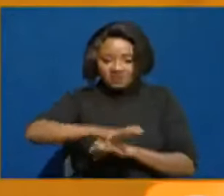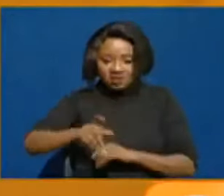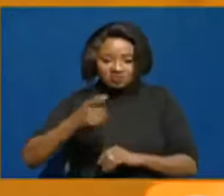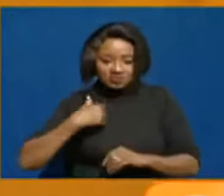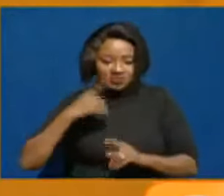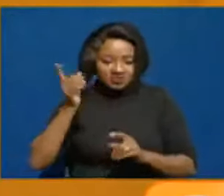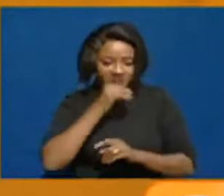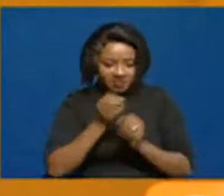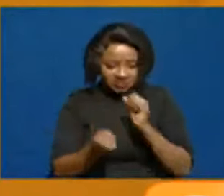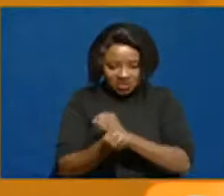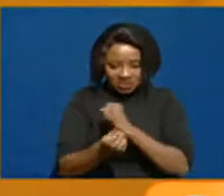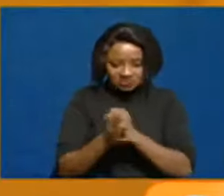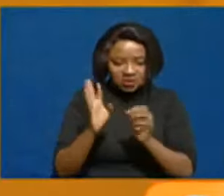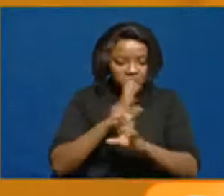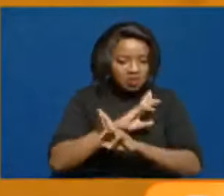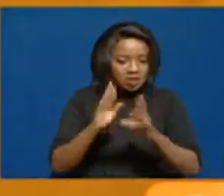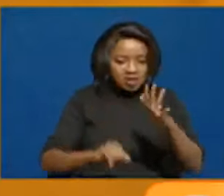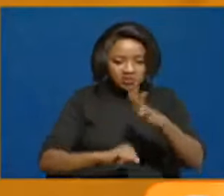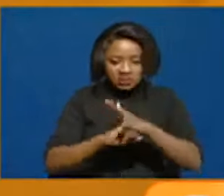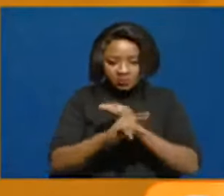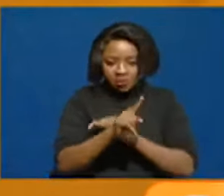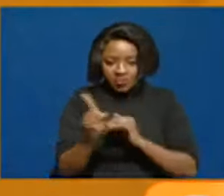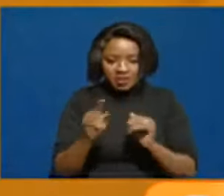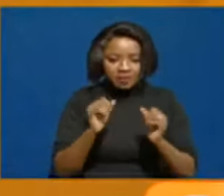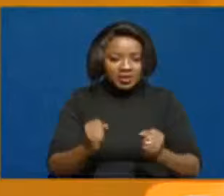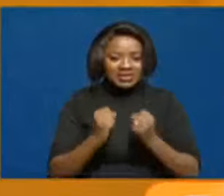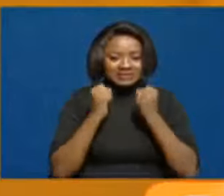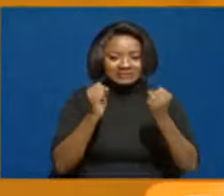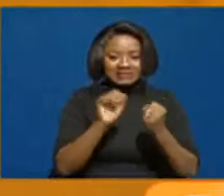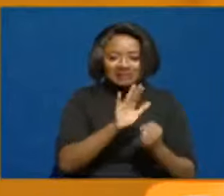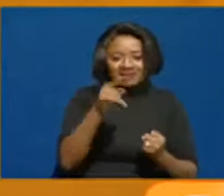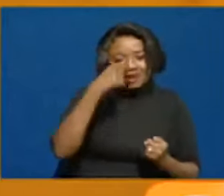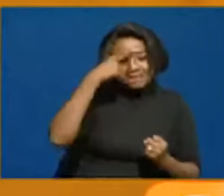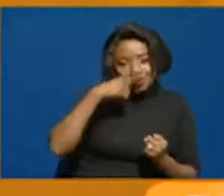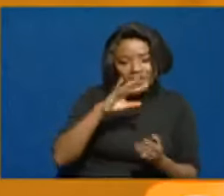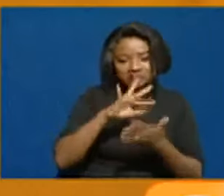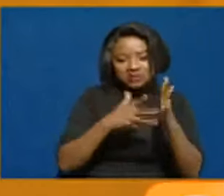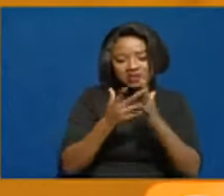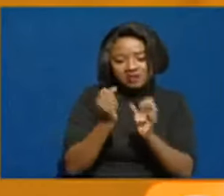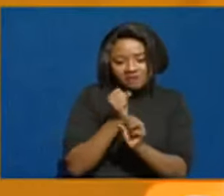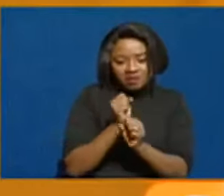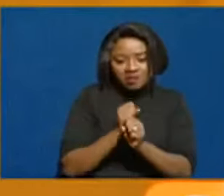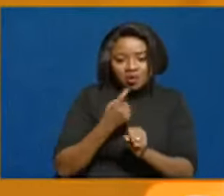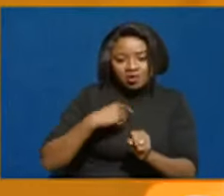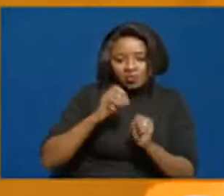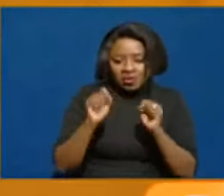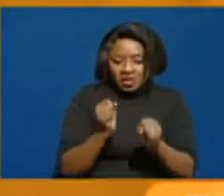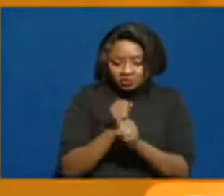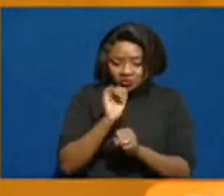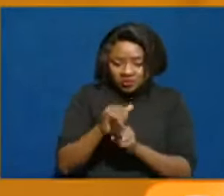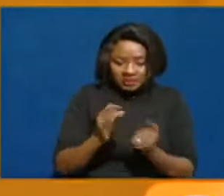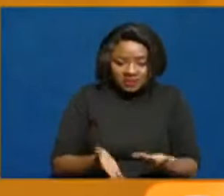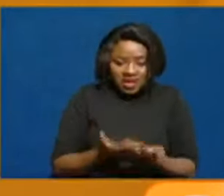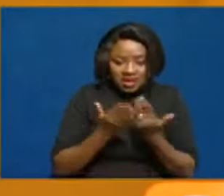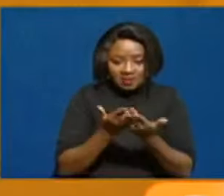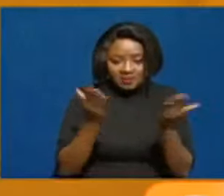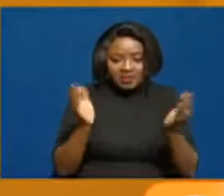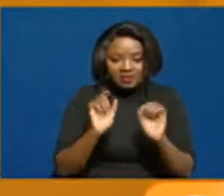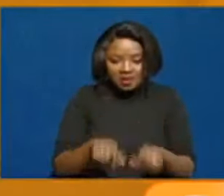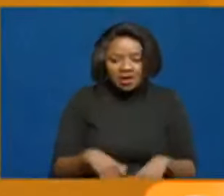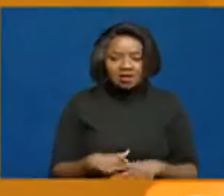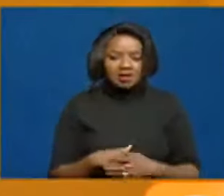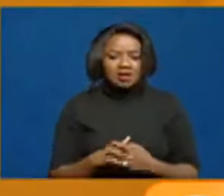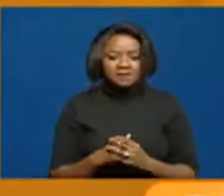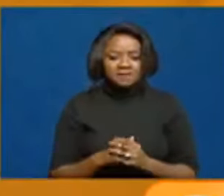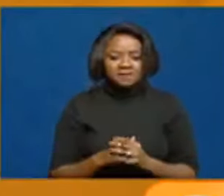We want to help them and support them to be able to strengthen their policy frameworks. And we do that by helping them to be able to domesticate